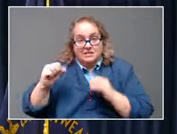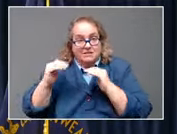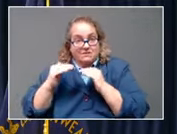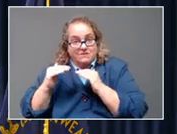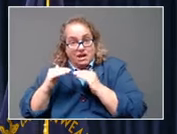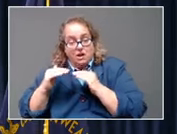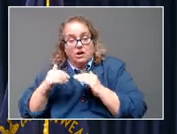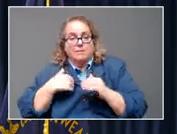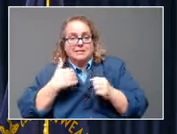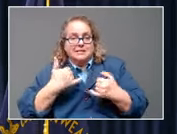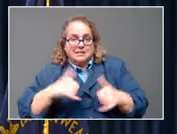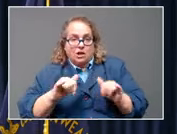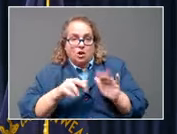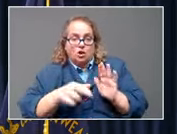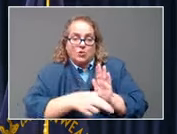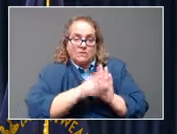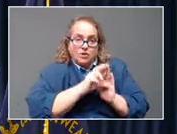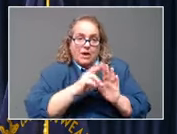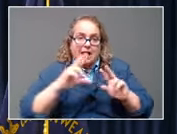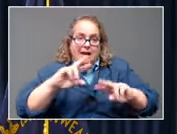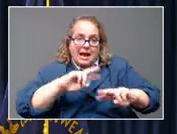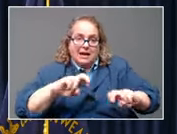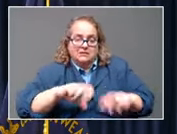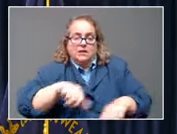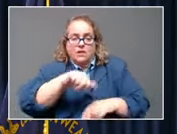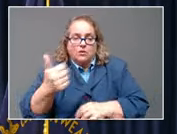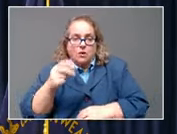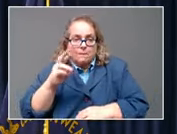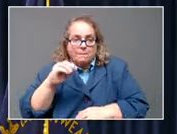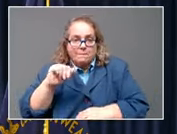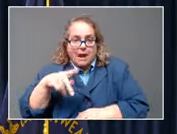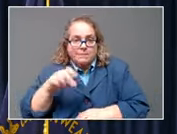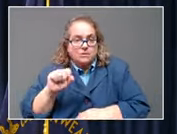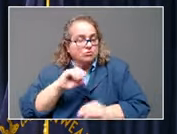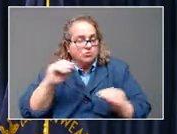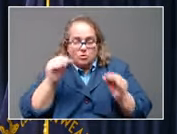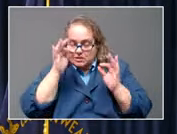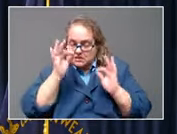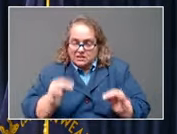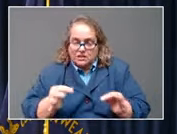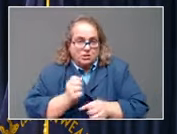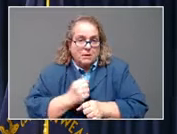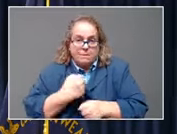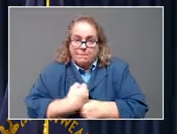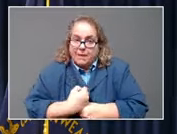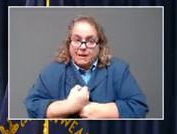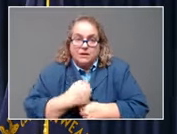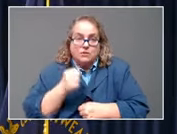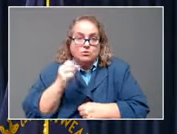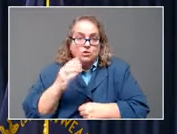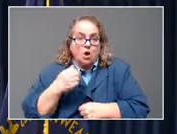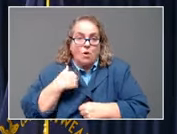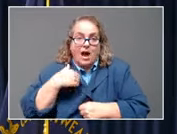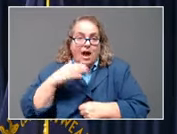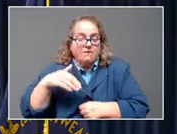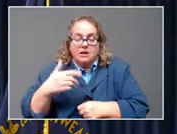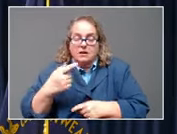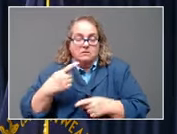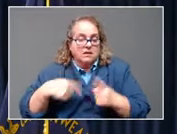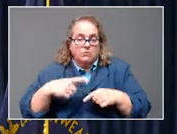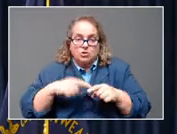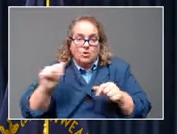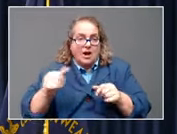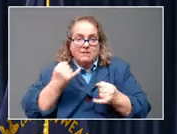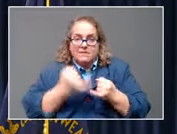reviewing and analyzing the other maps. No decision has been made, so I haven't come to a final conclusion